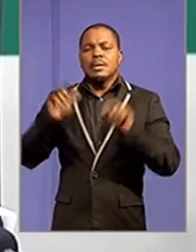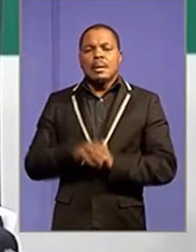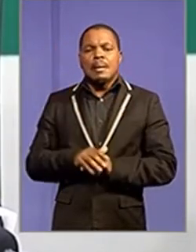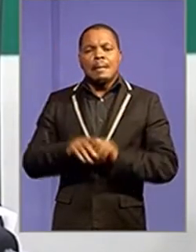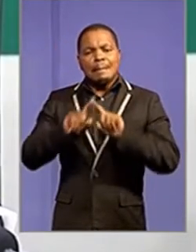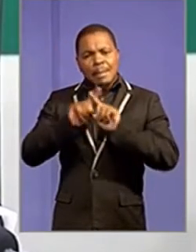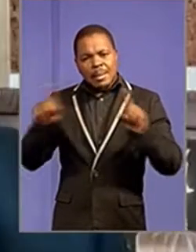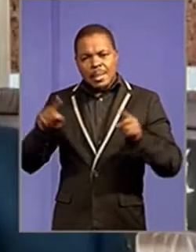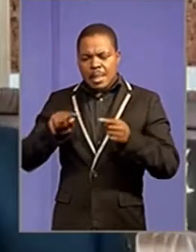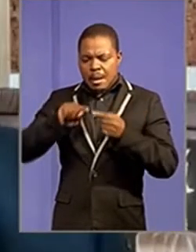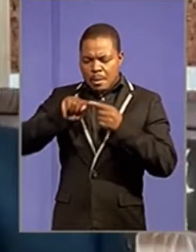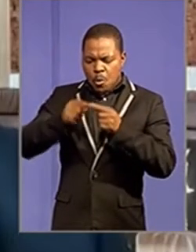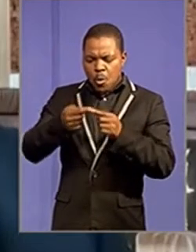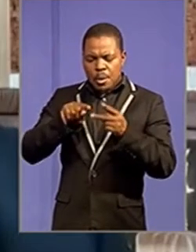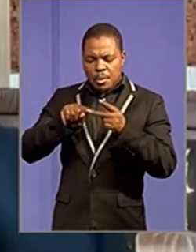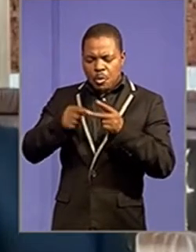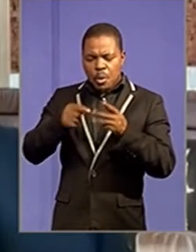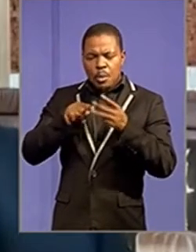facts,